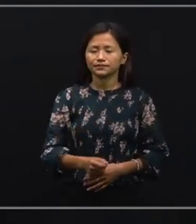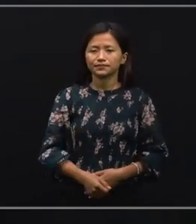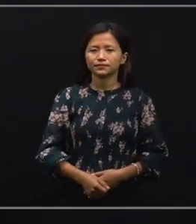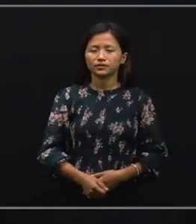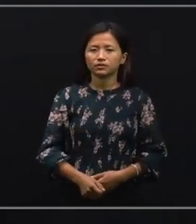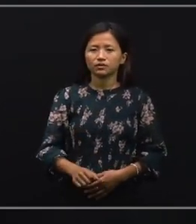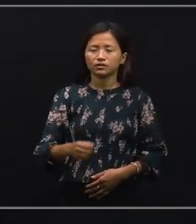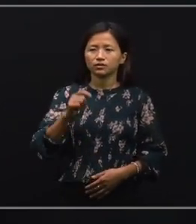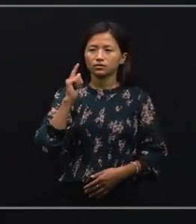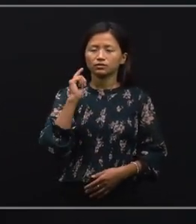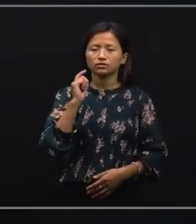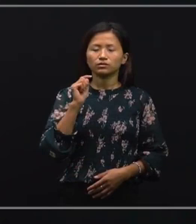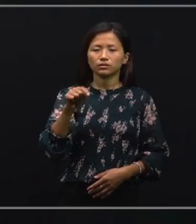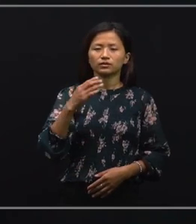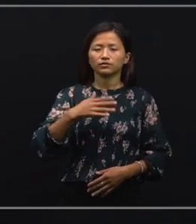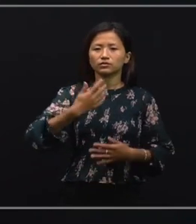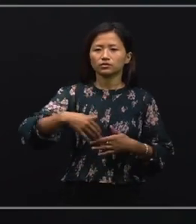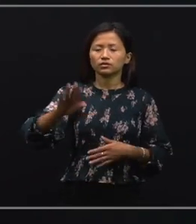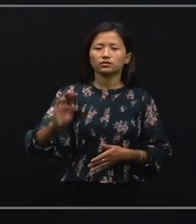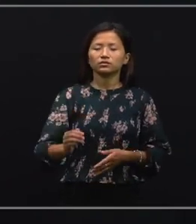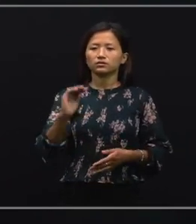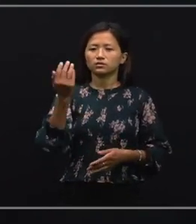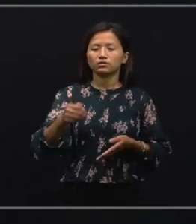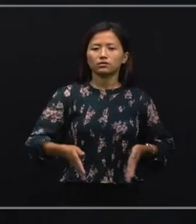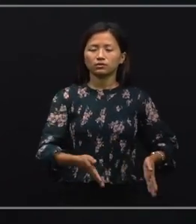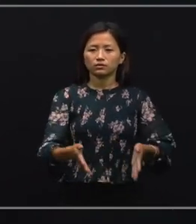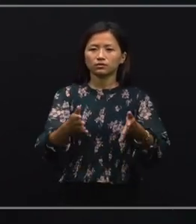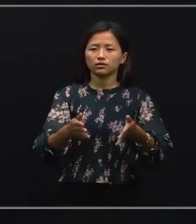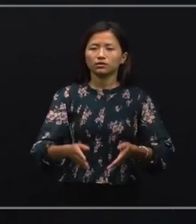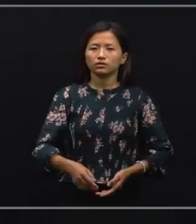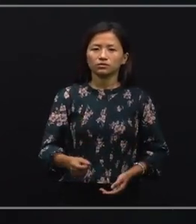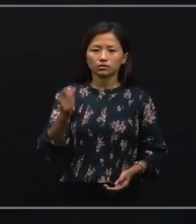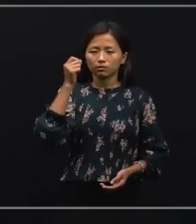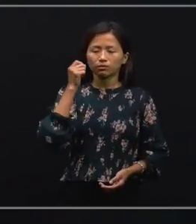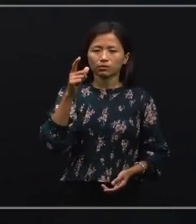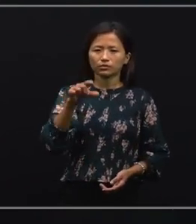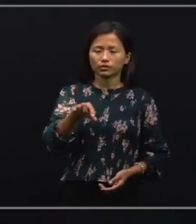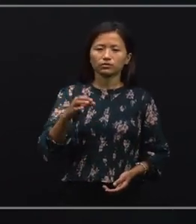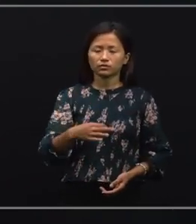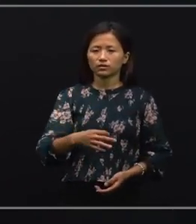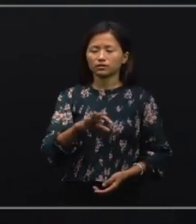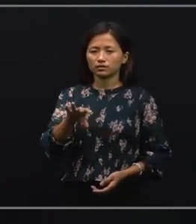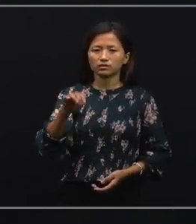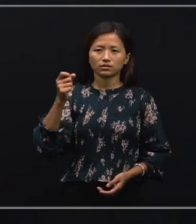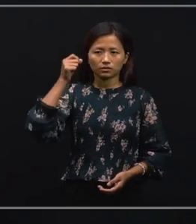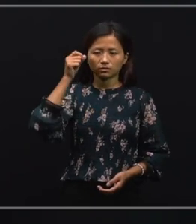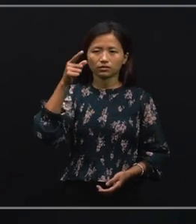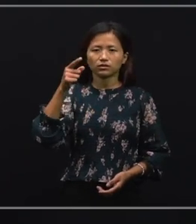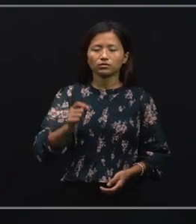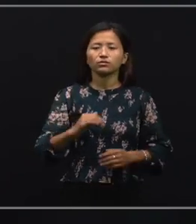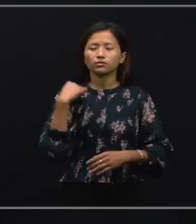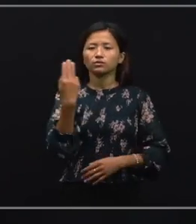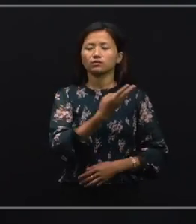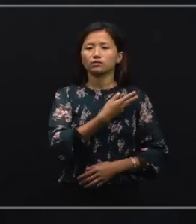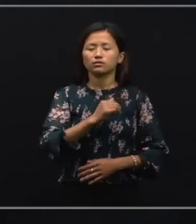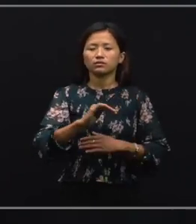difficult time. You might have gone against your parents in some ways, and the moment they get angry with you, what do you feel inside? We